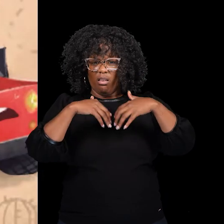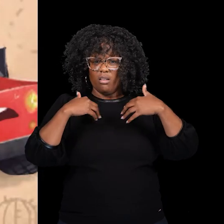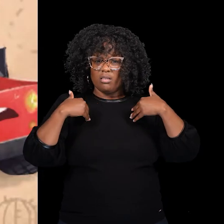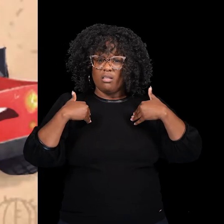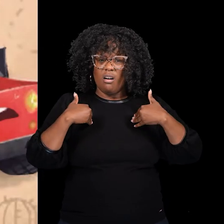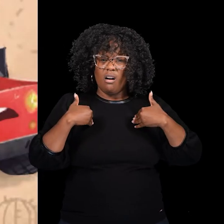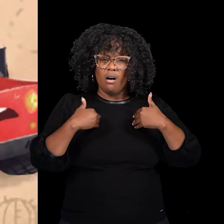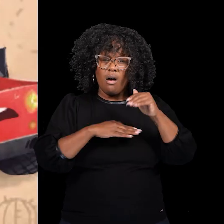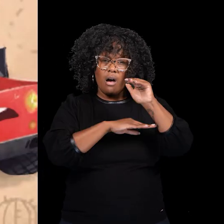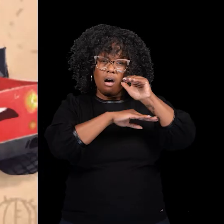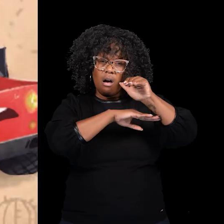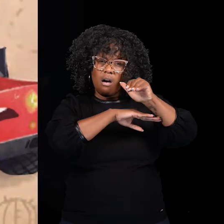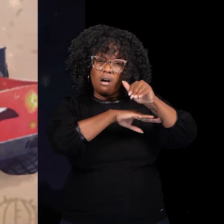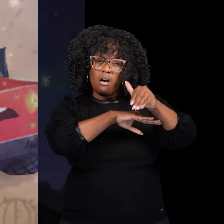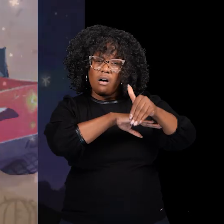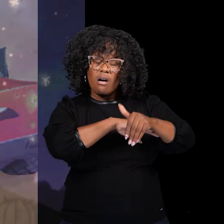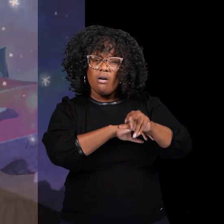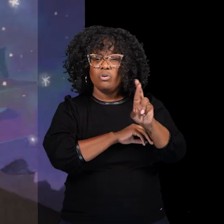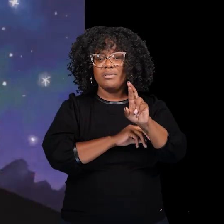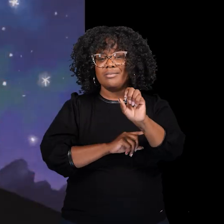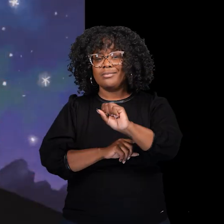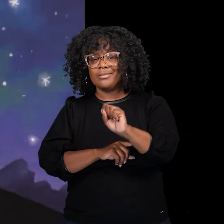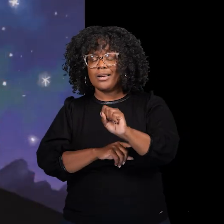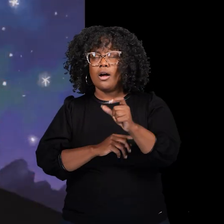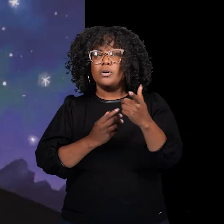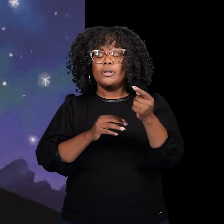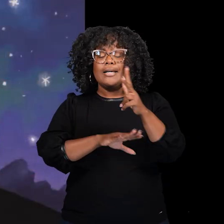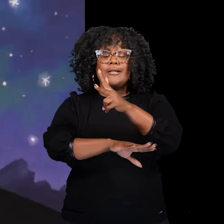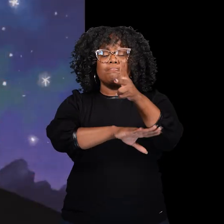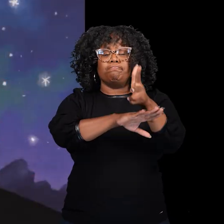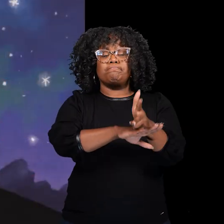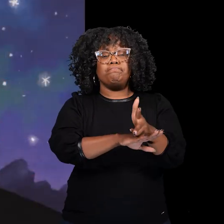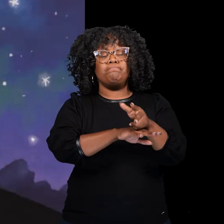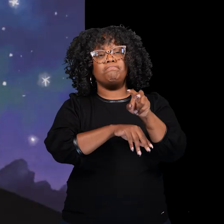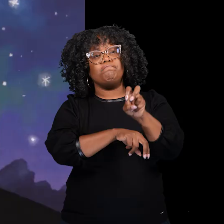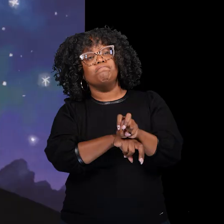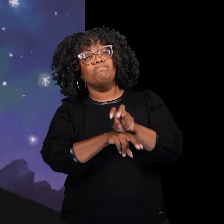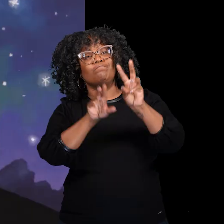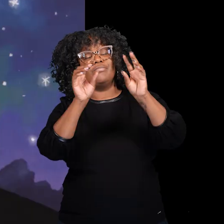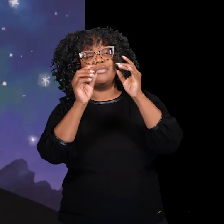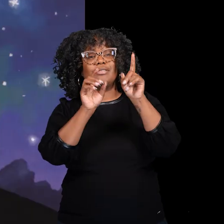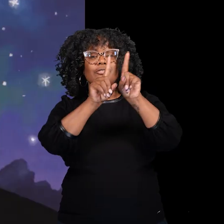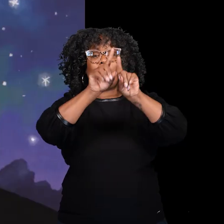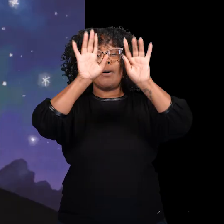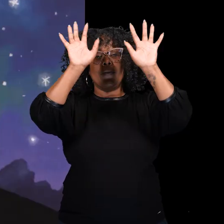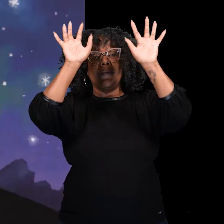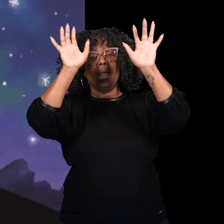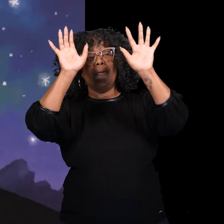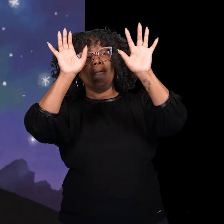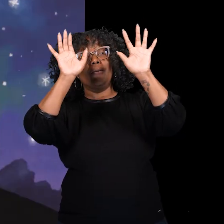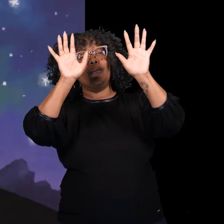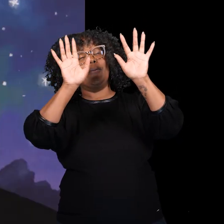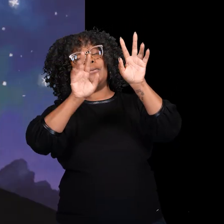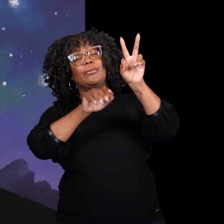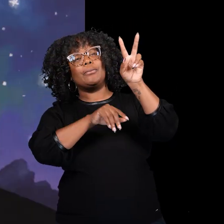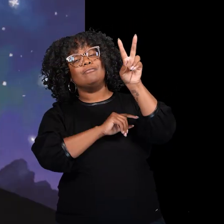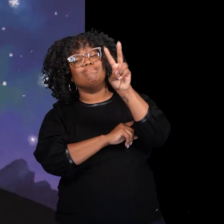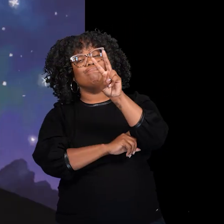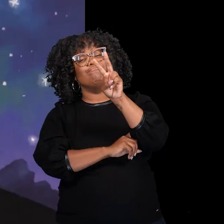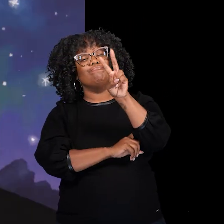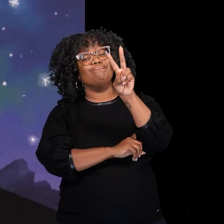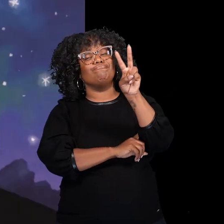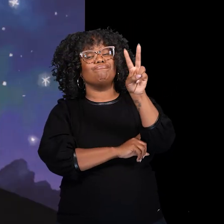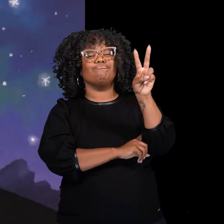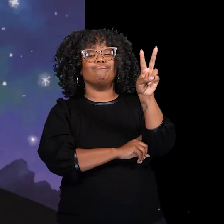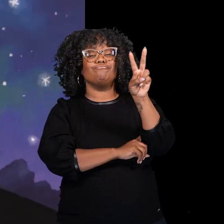sore. That night, Ruby and Scout lie under a star-filled sky. Ruby and Scout collapse under the